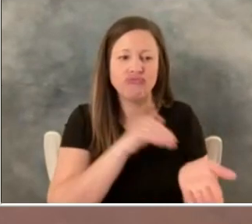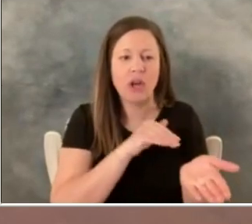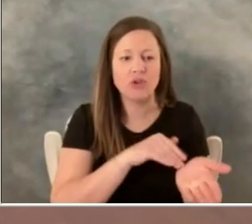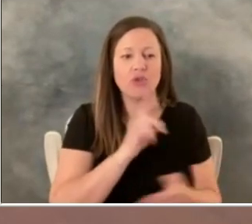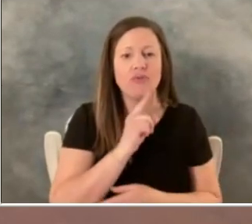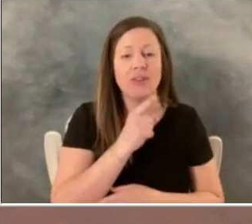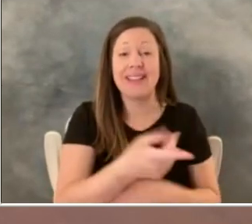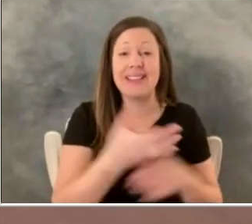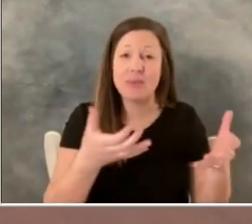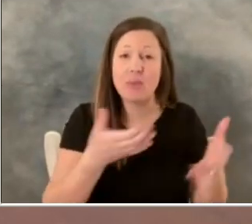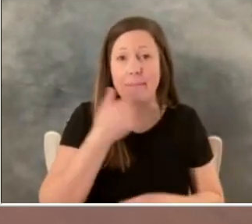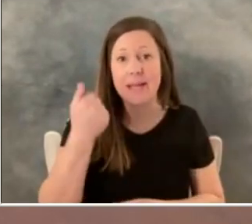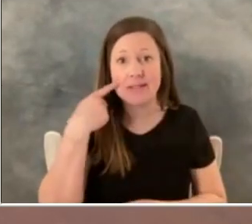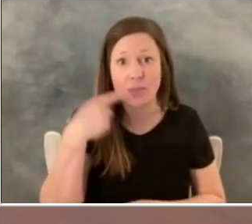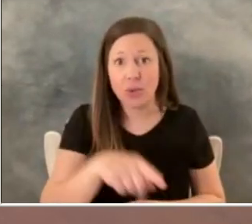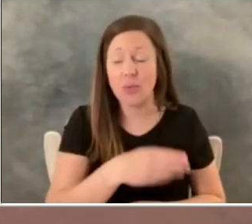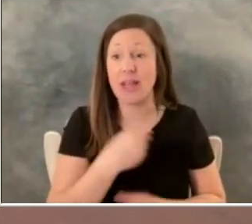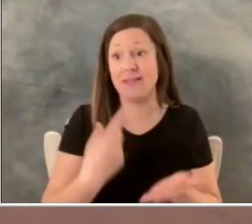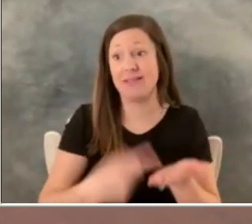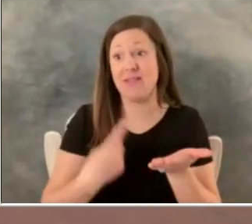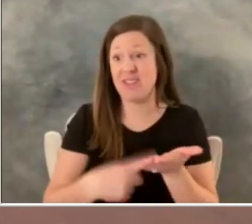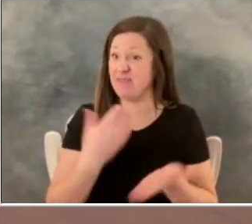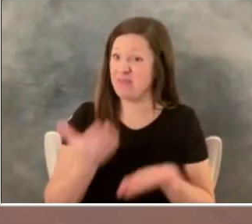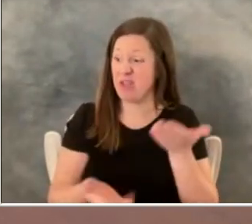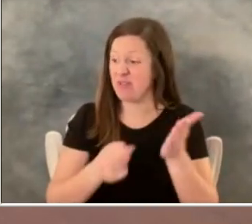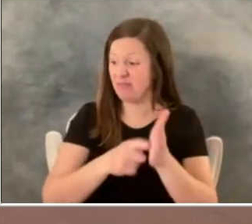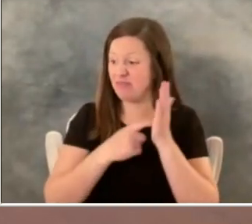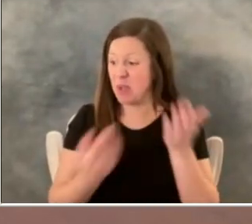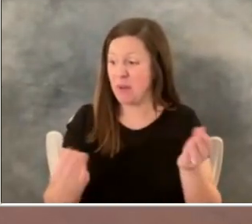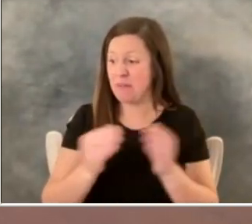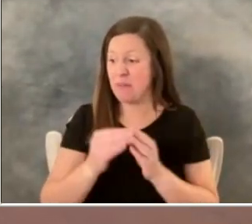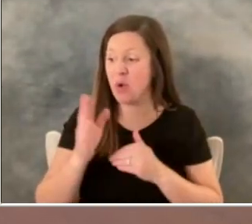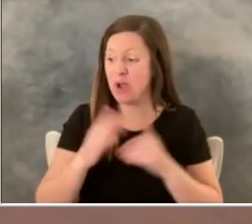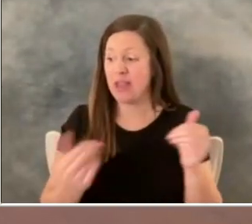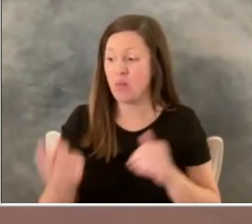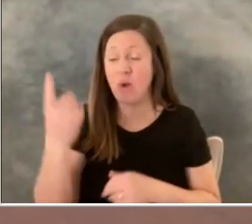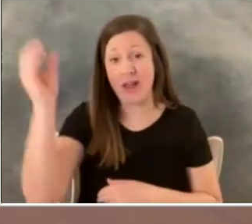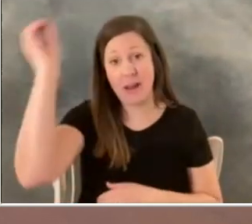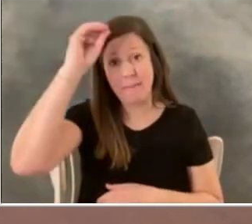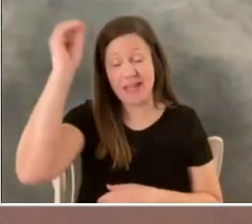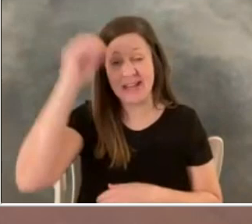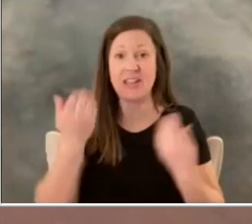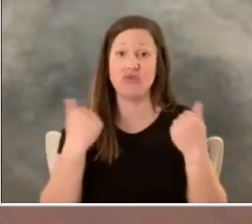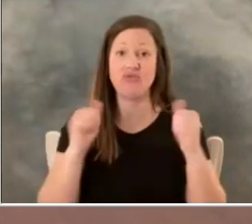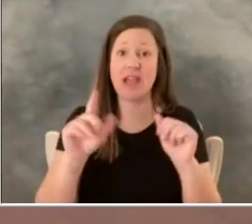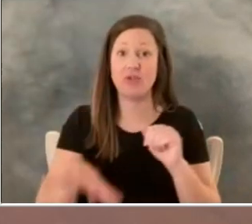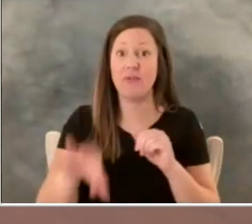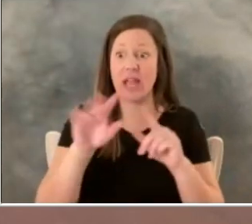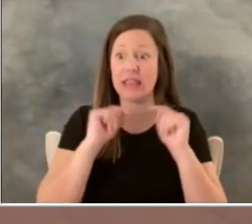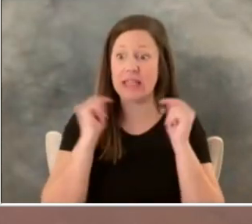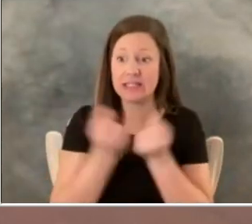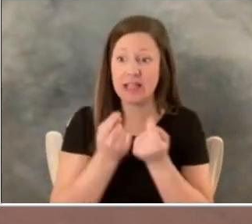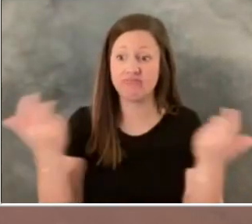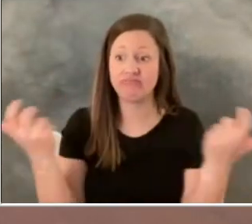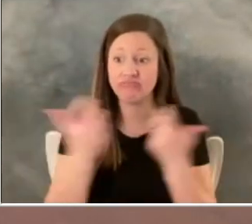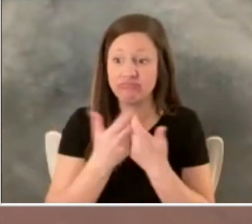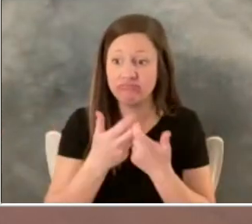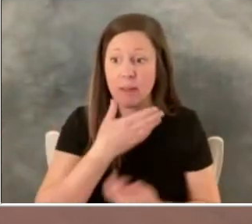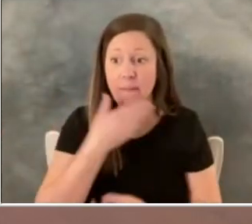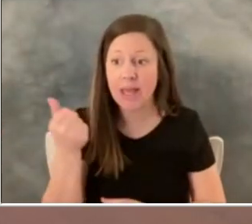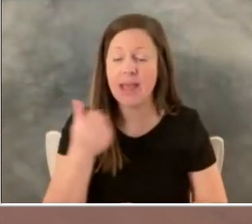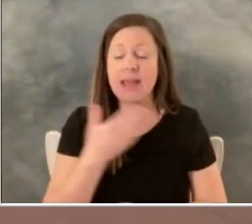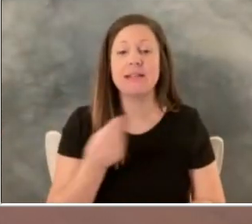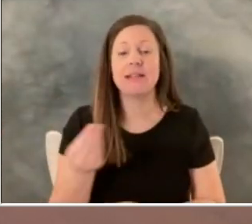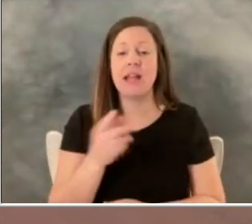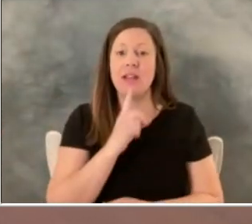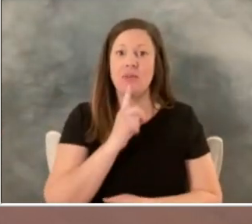in mind, and sometimes to get more than one opinion even, to attempt to find the team that fits best with you. And certainly